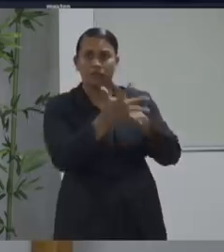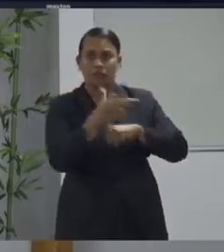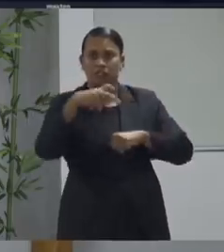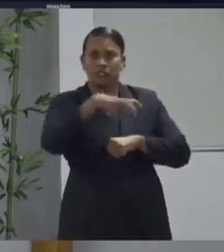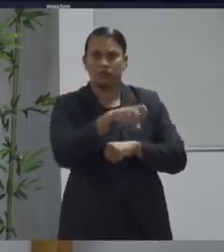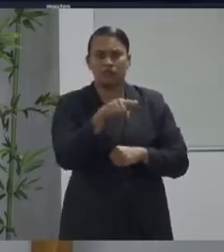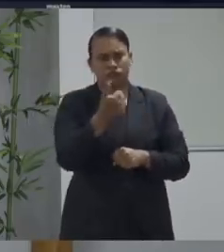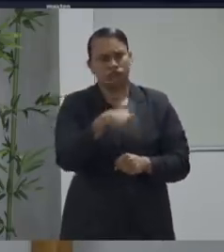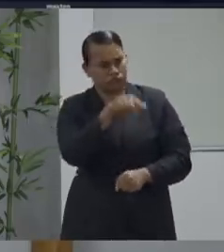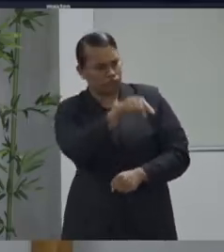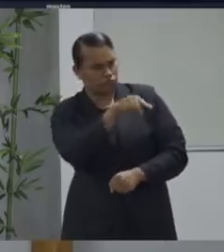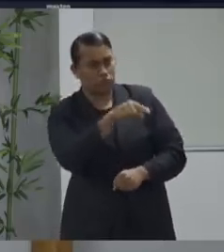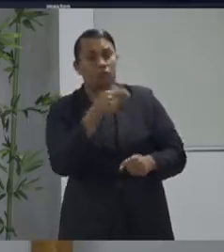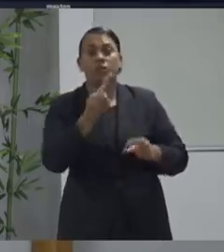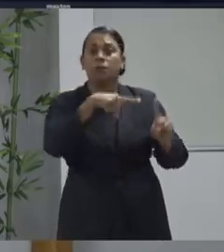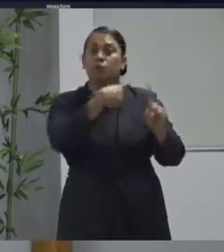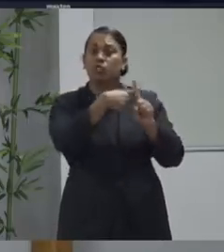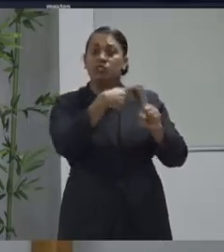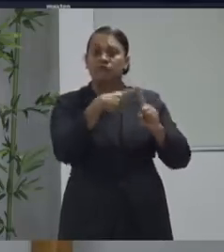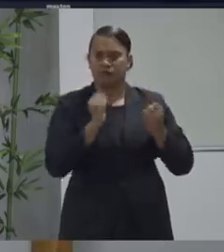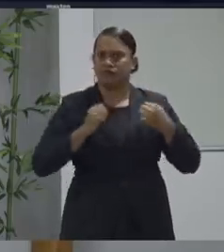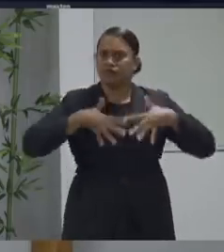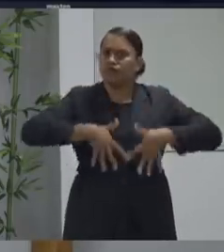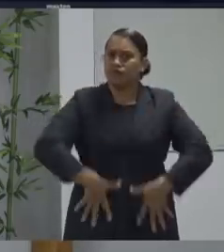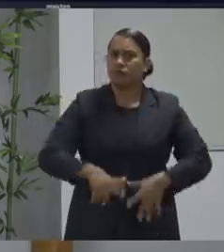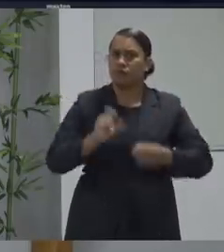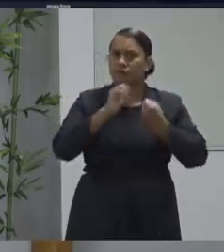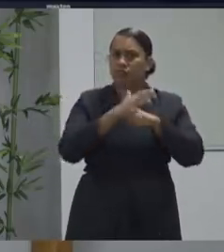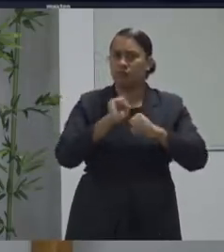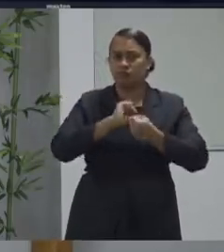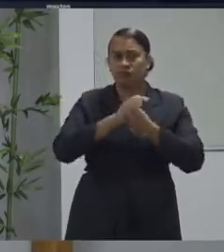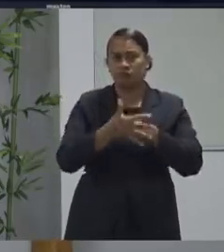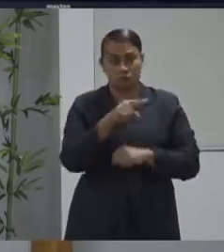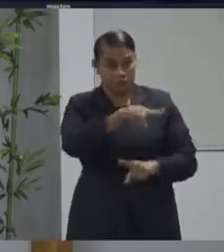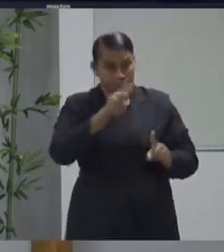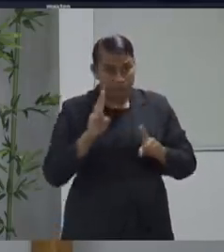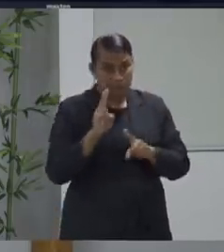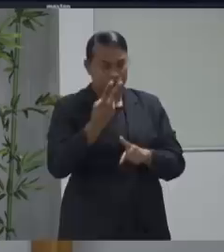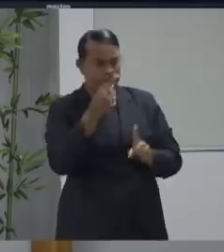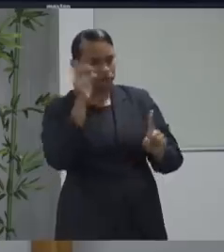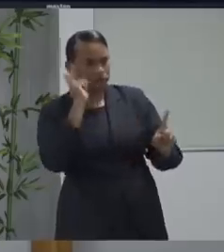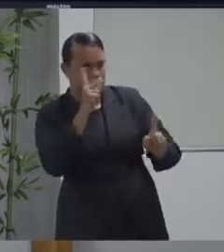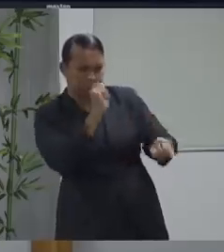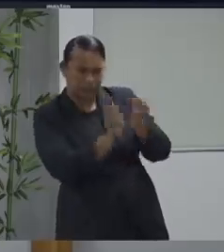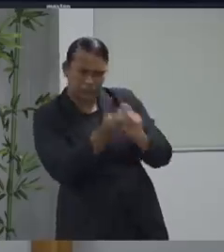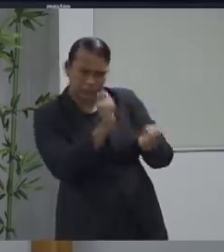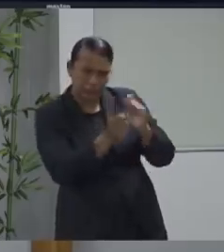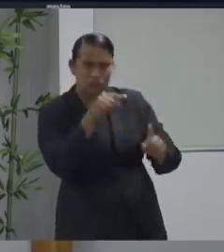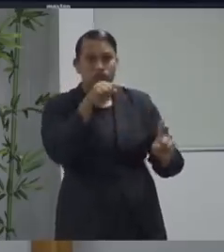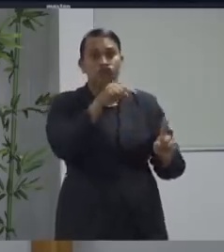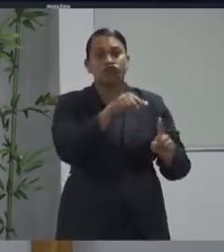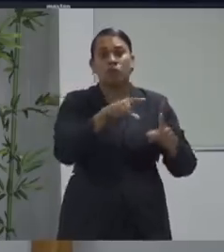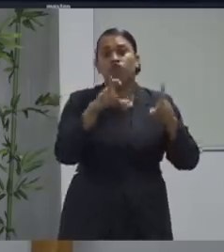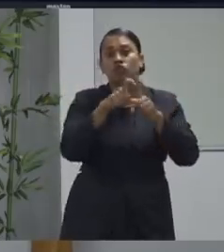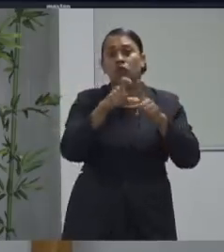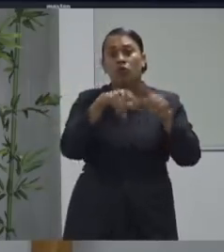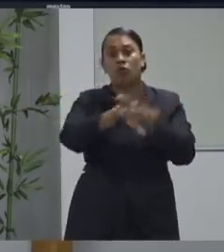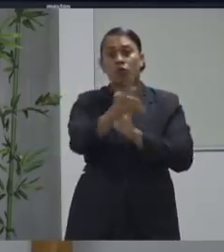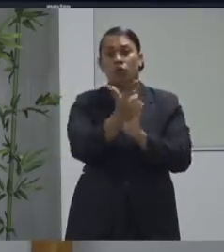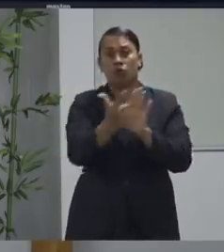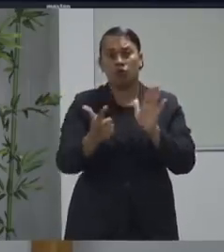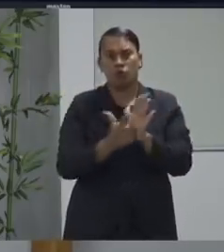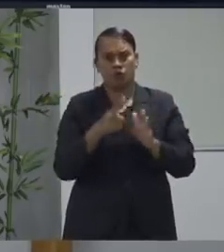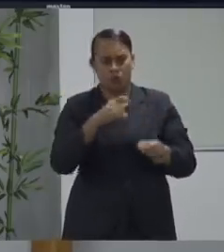tested positive. We are currently doing a second round test on the daughter-in-law and grandson